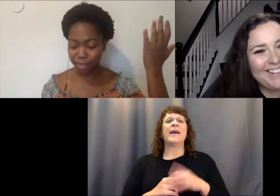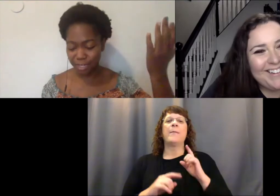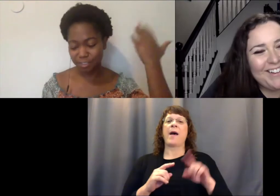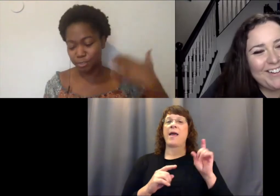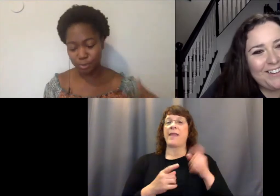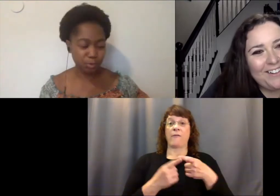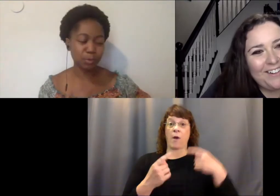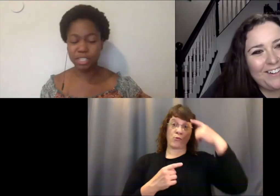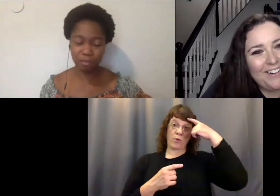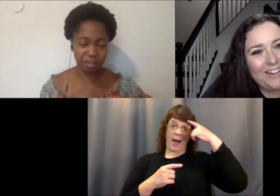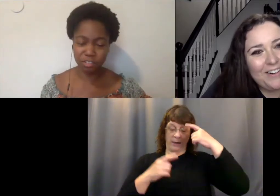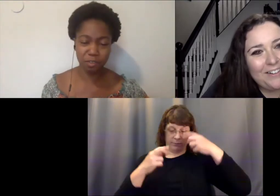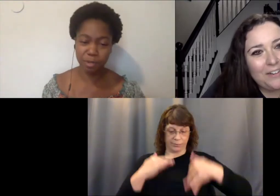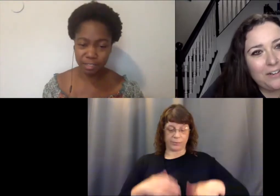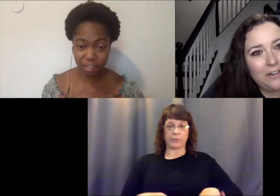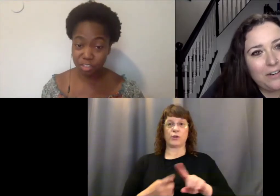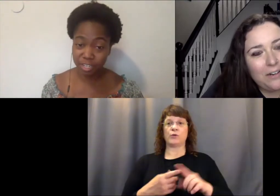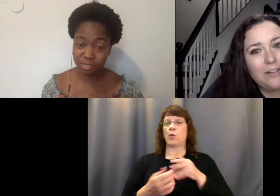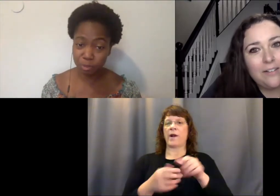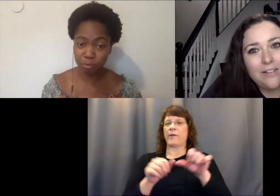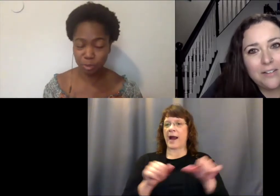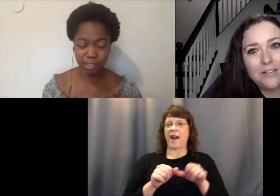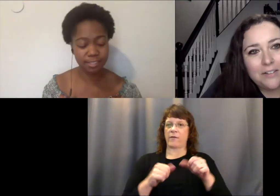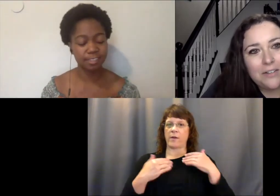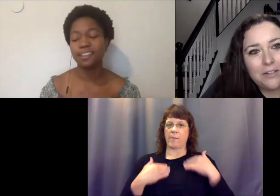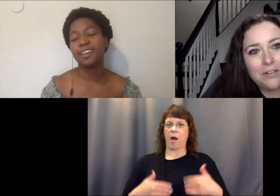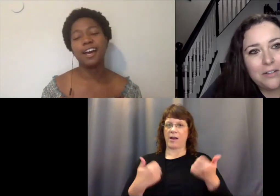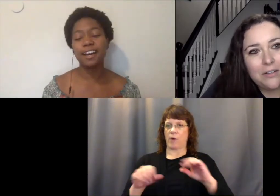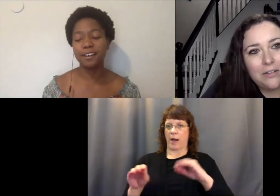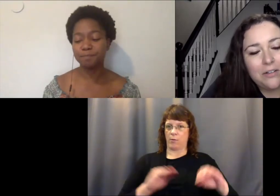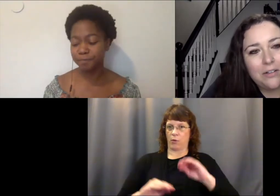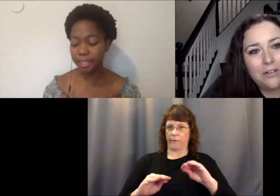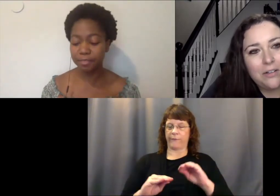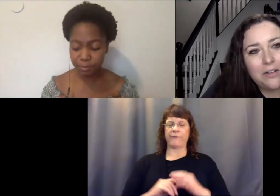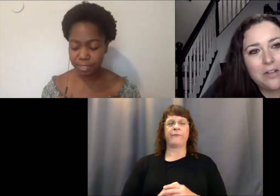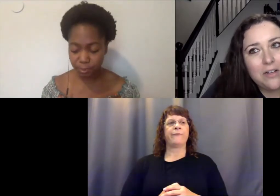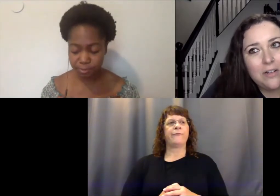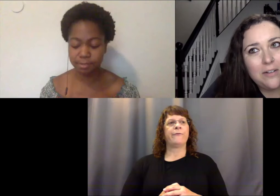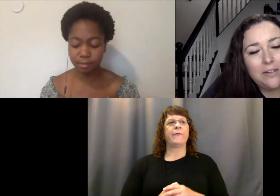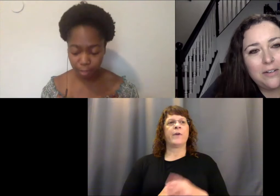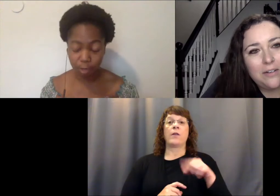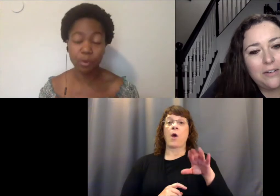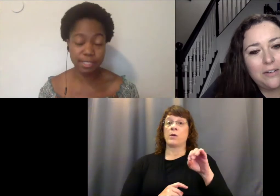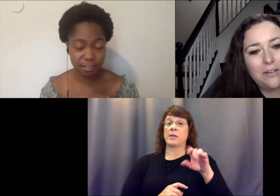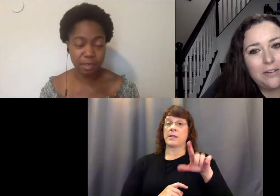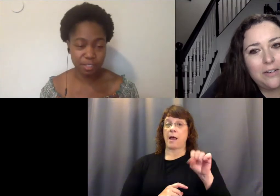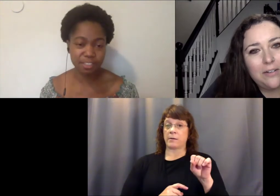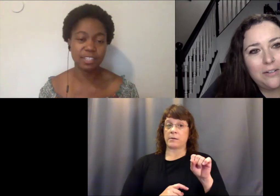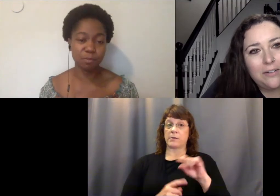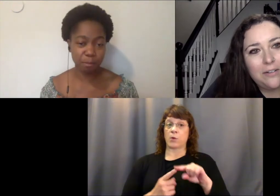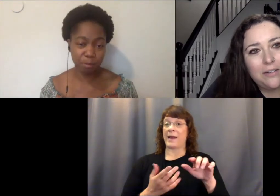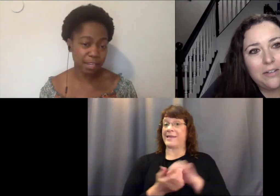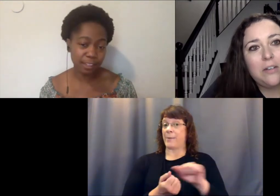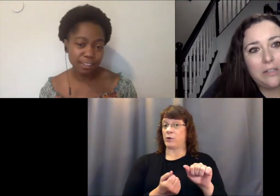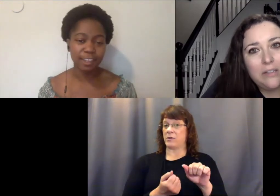your brain to whichever region of your body that you're trying to move, more or less. And those cells, once they're damaged, it